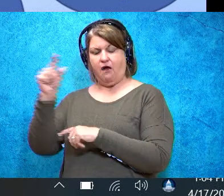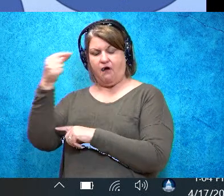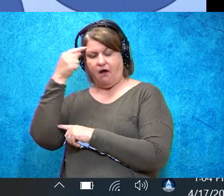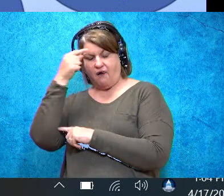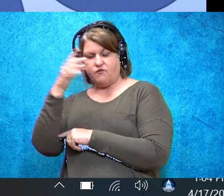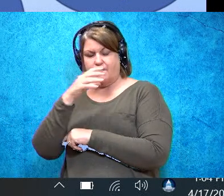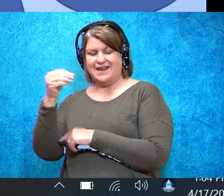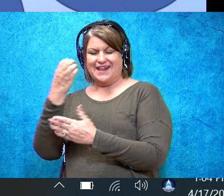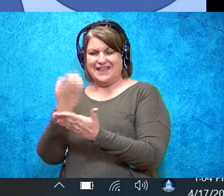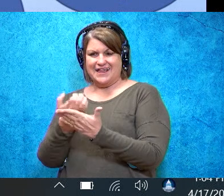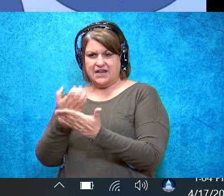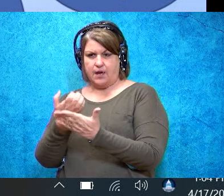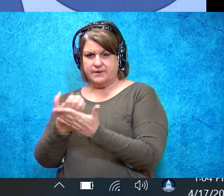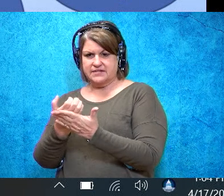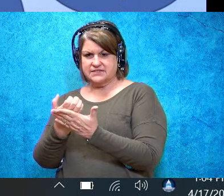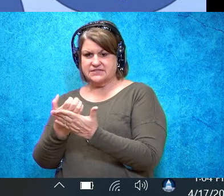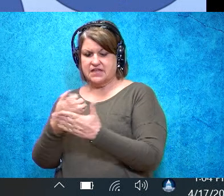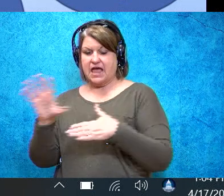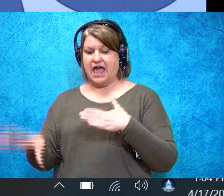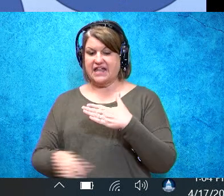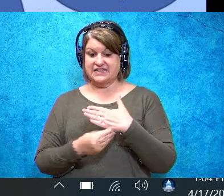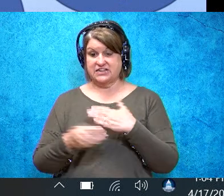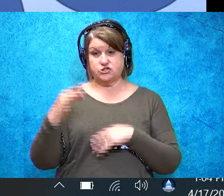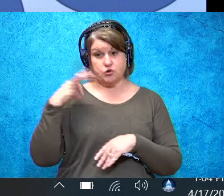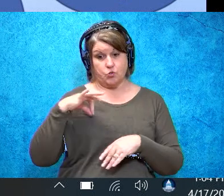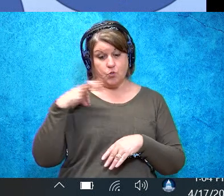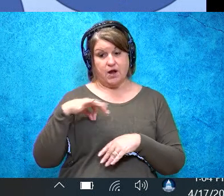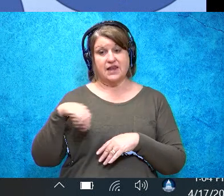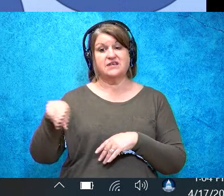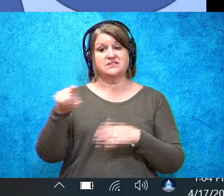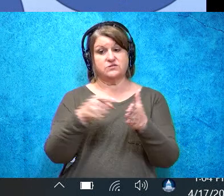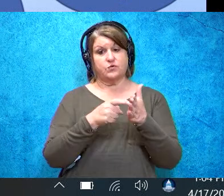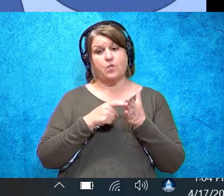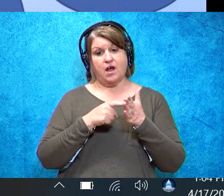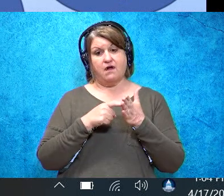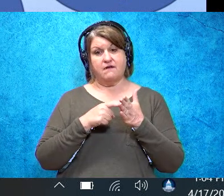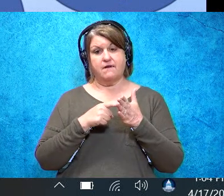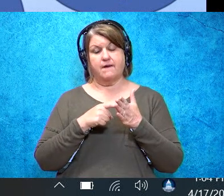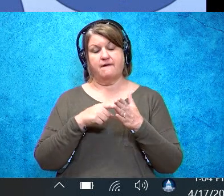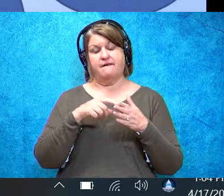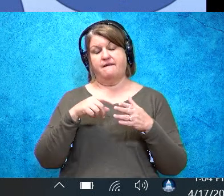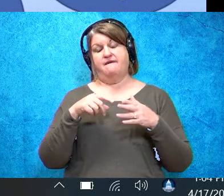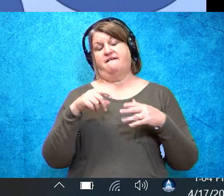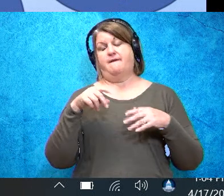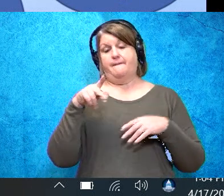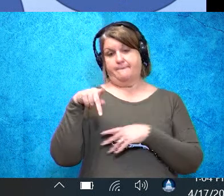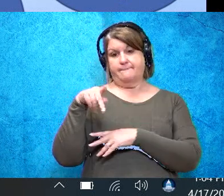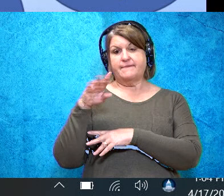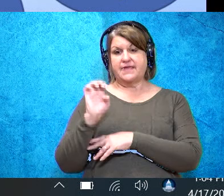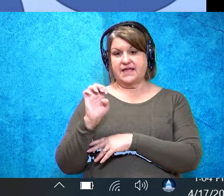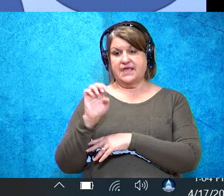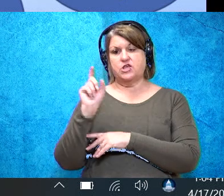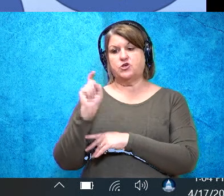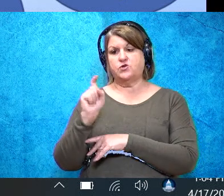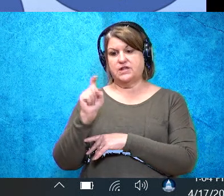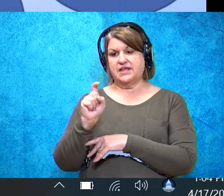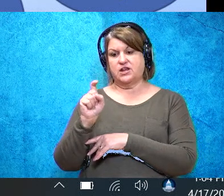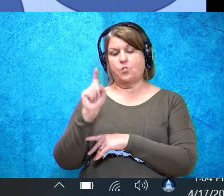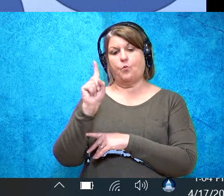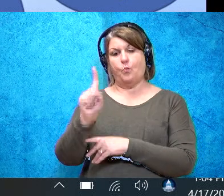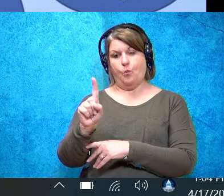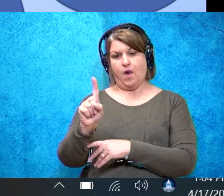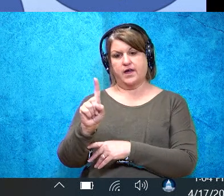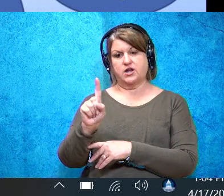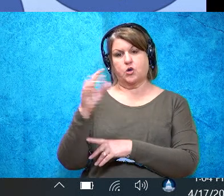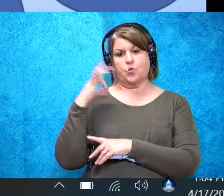Now, additional credits that you will need: physical education, you will need 1 credit, and you can satisfy